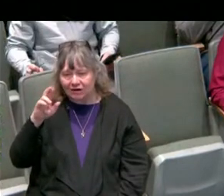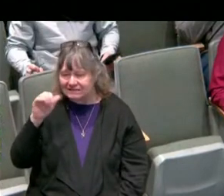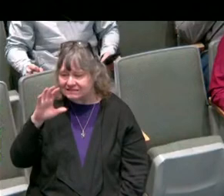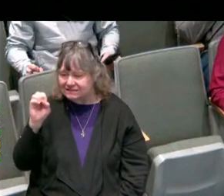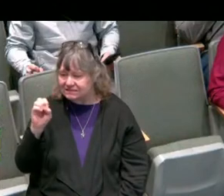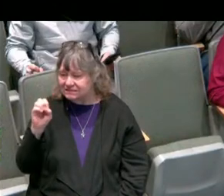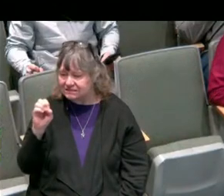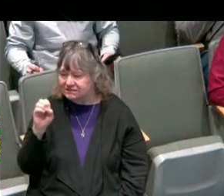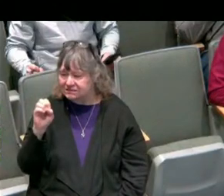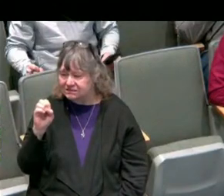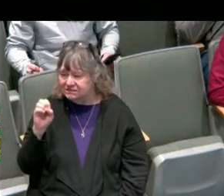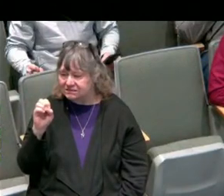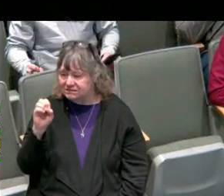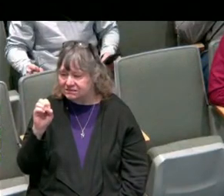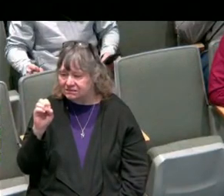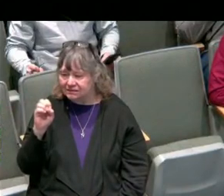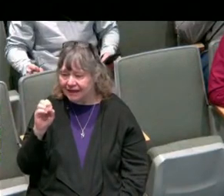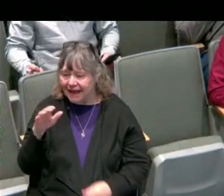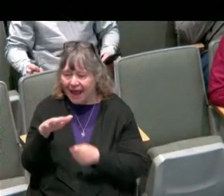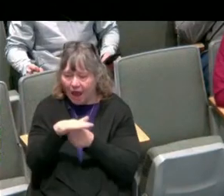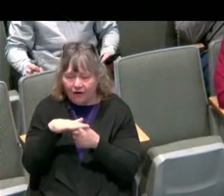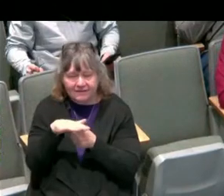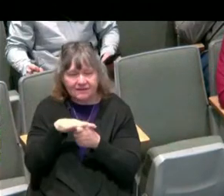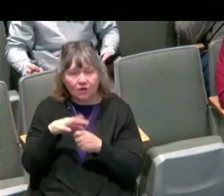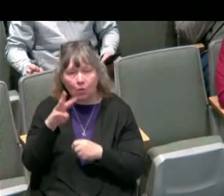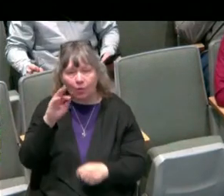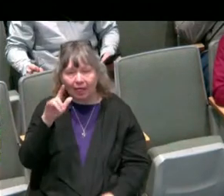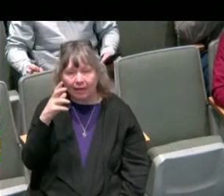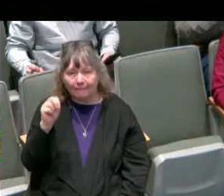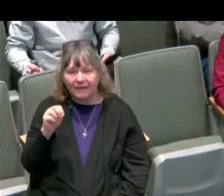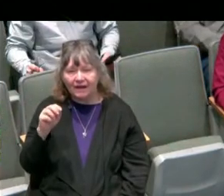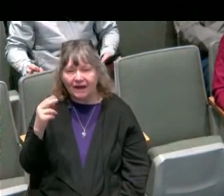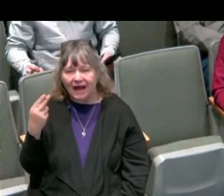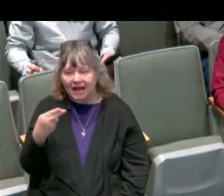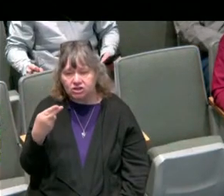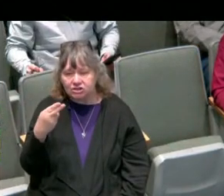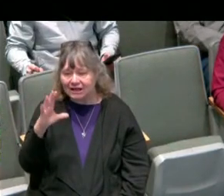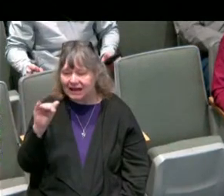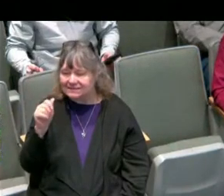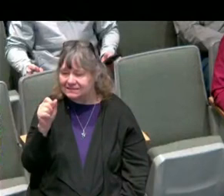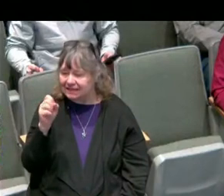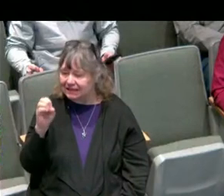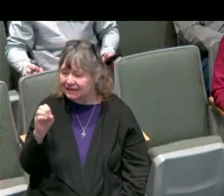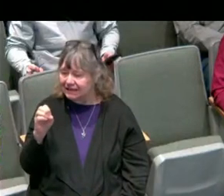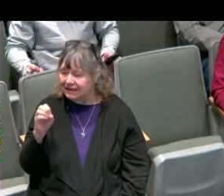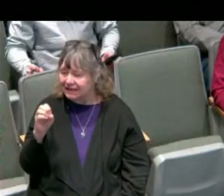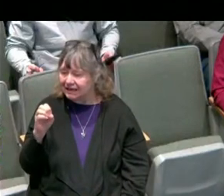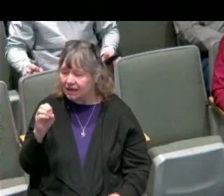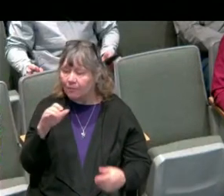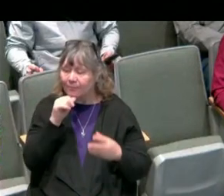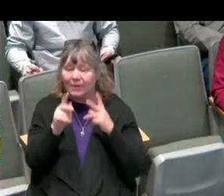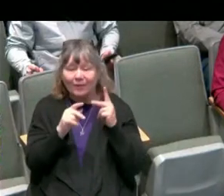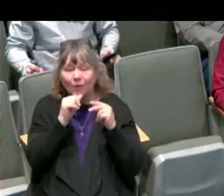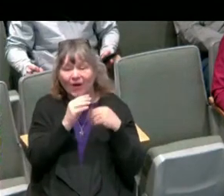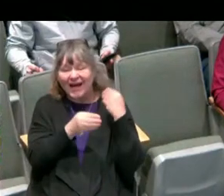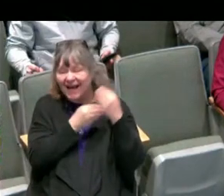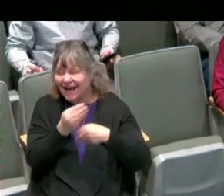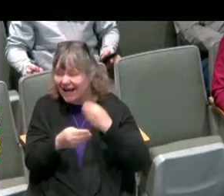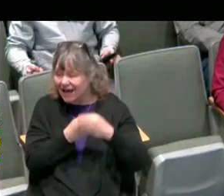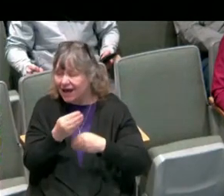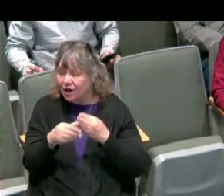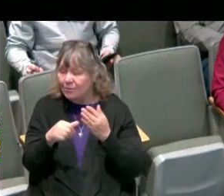um Heirs of William H Casey plan book 2667 page